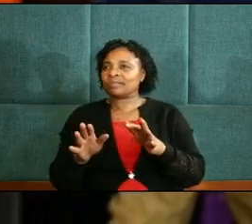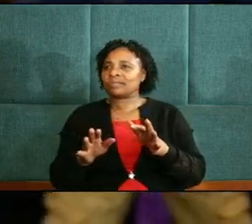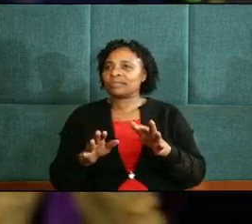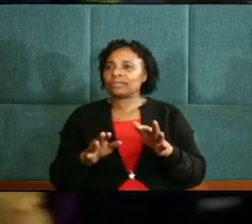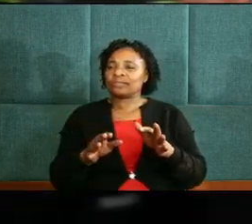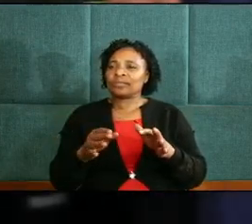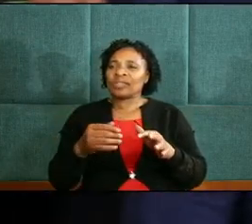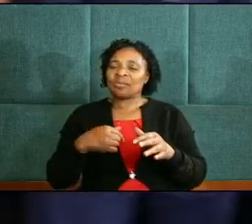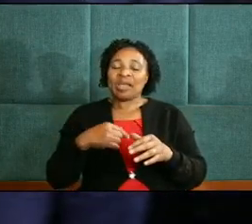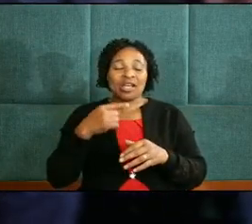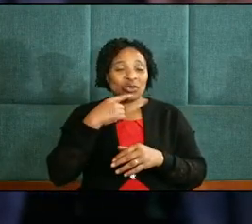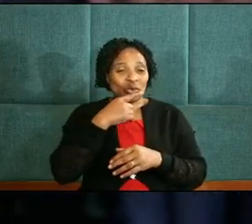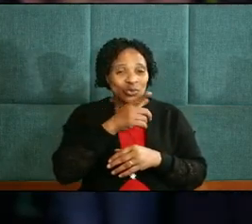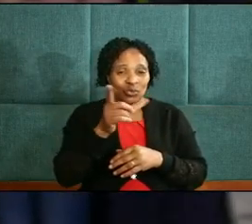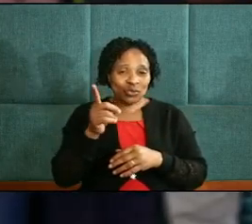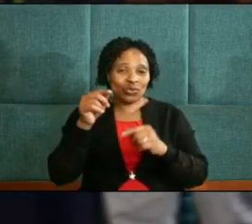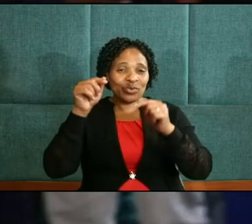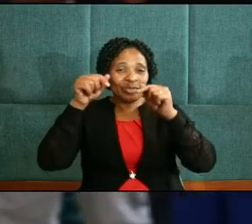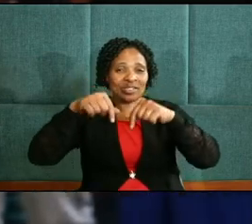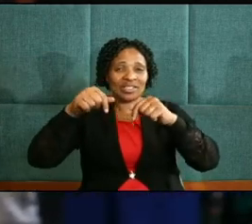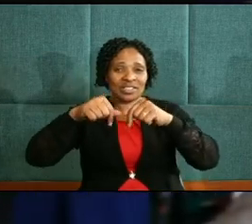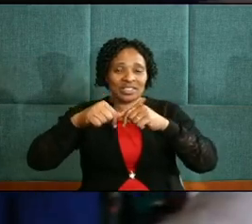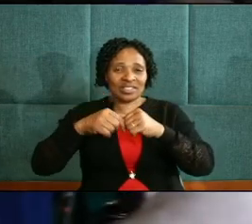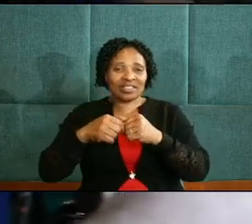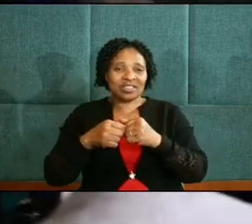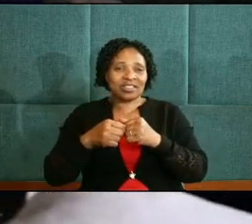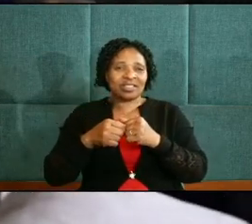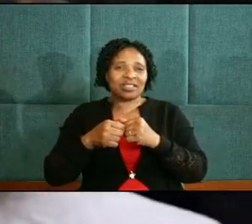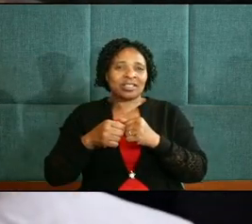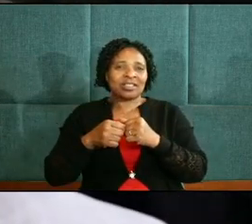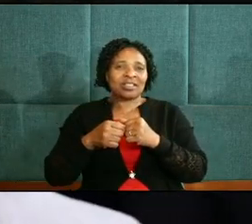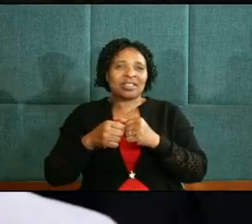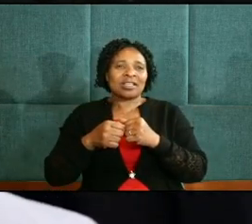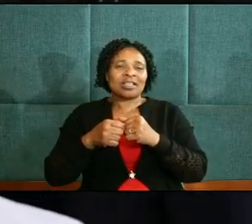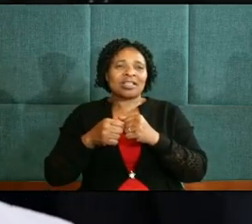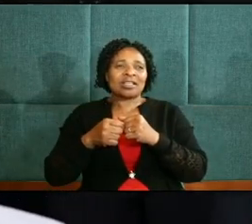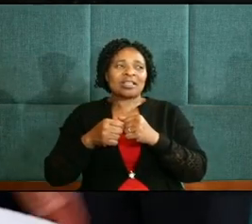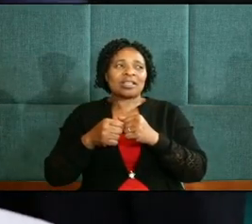I told you this is the part of preaching that